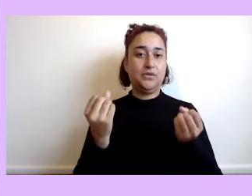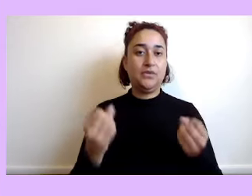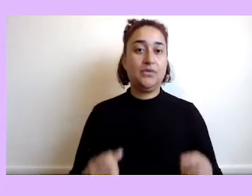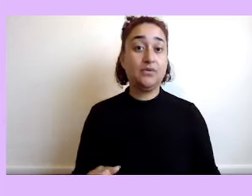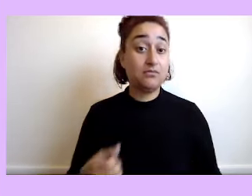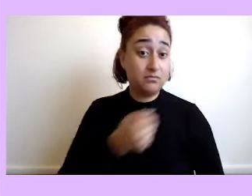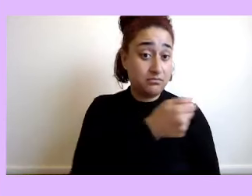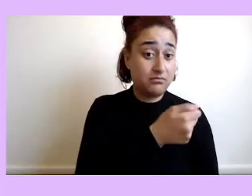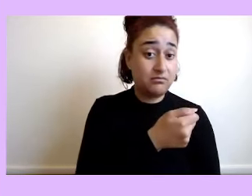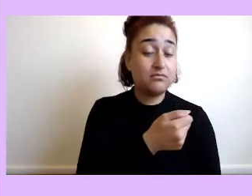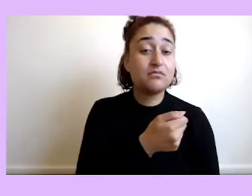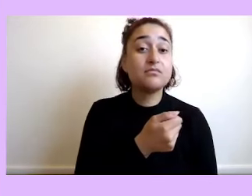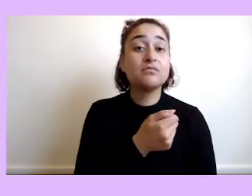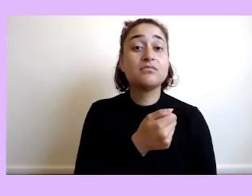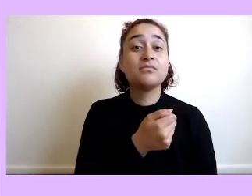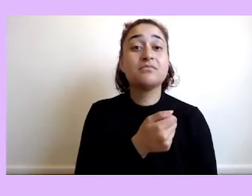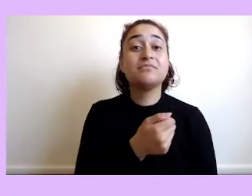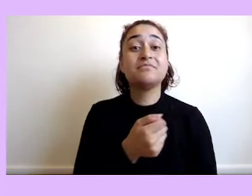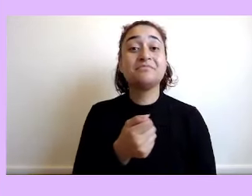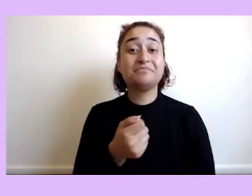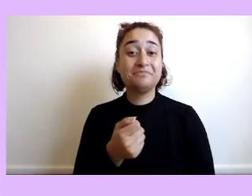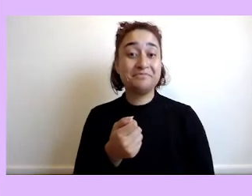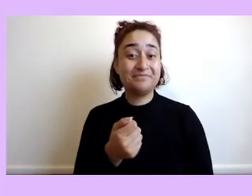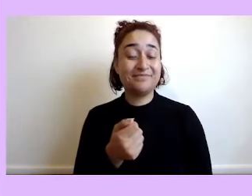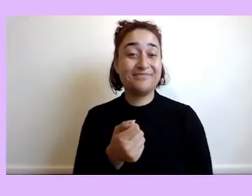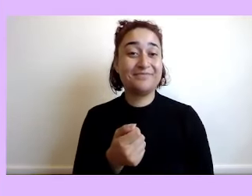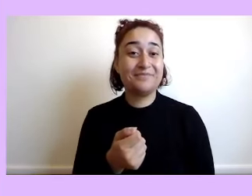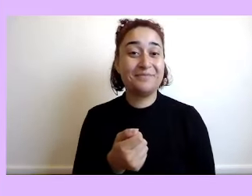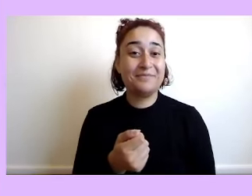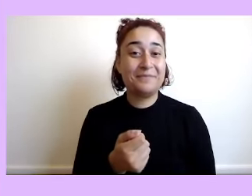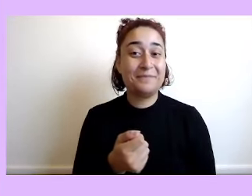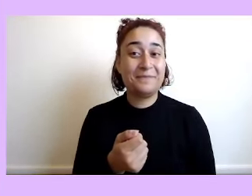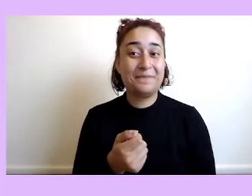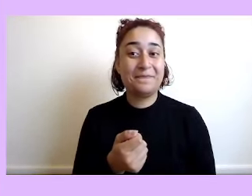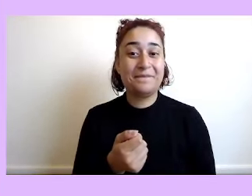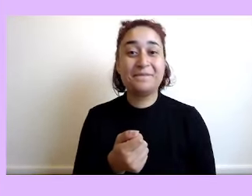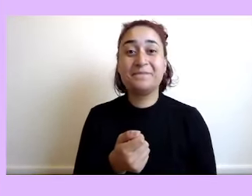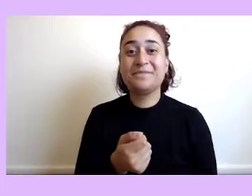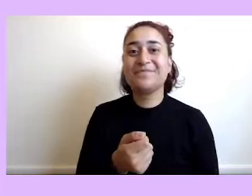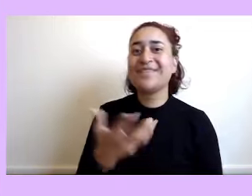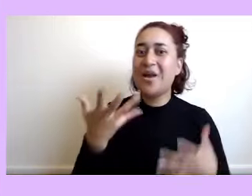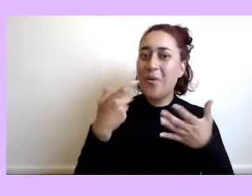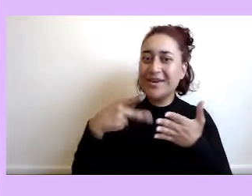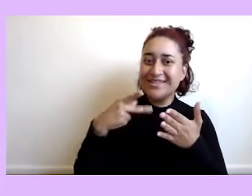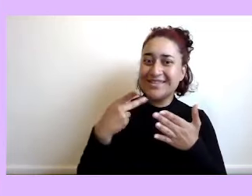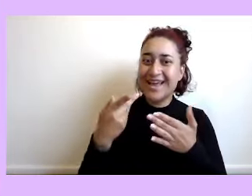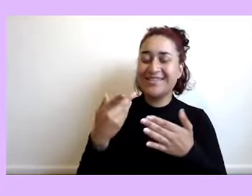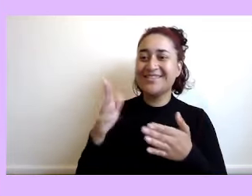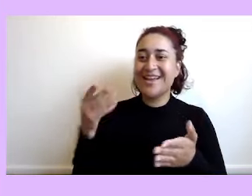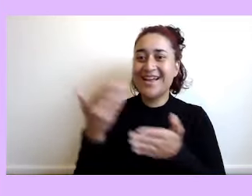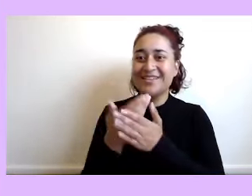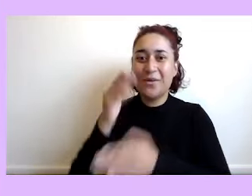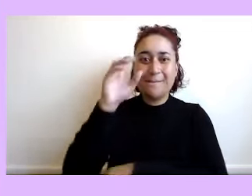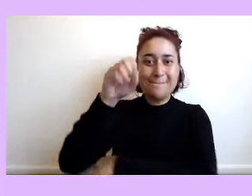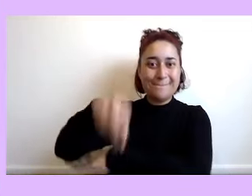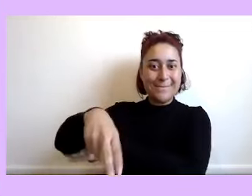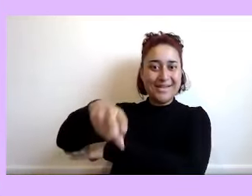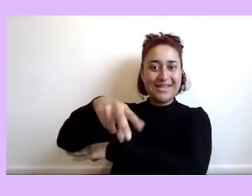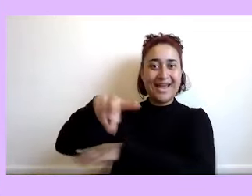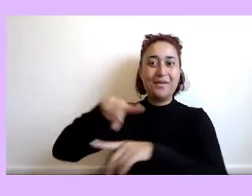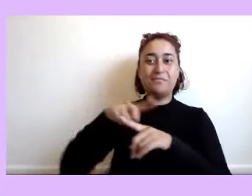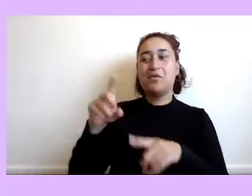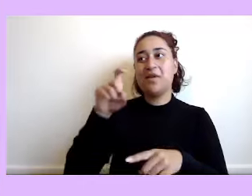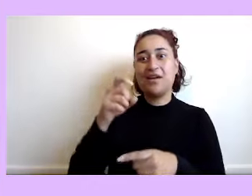to do a dance court till midnight. They're like, no, stop it at 11. I know. I know we have to settle for our pre-show,